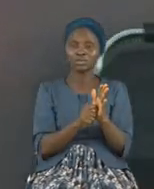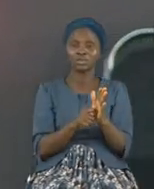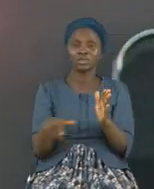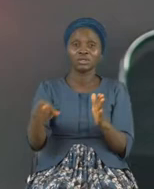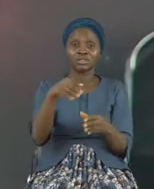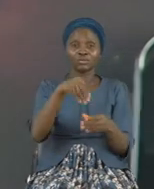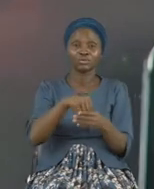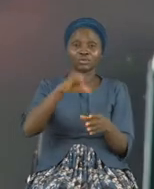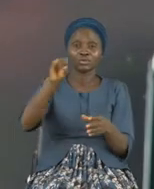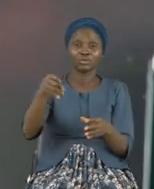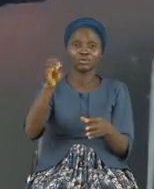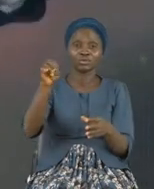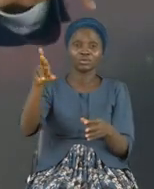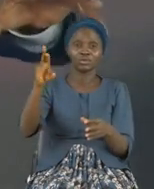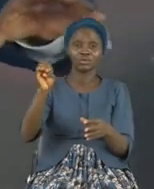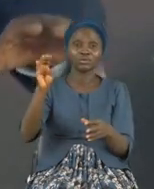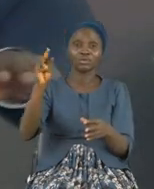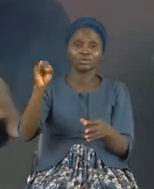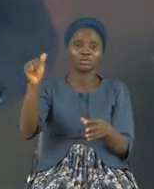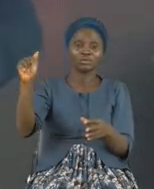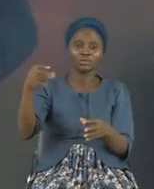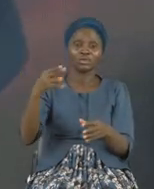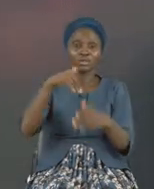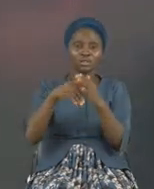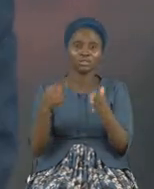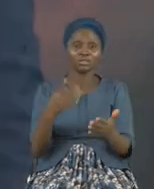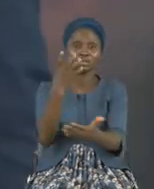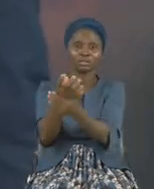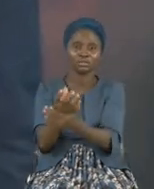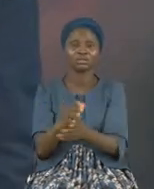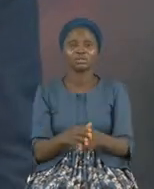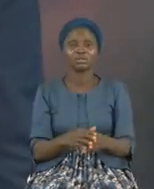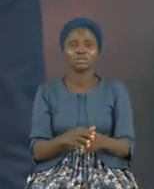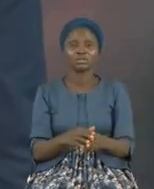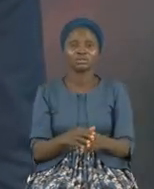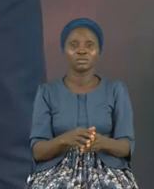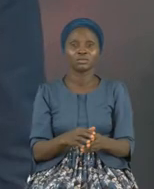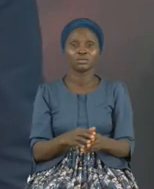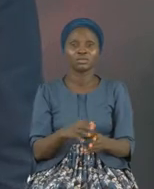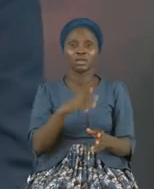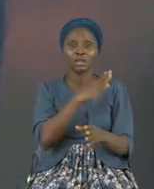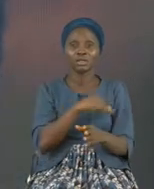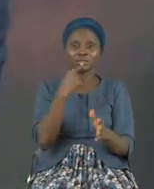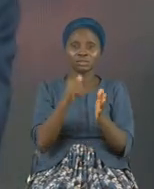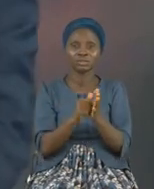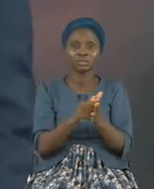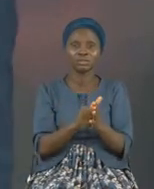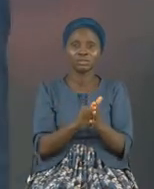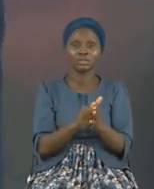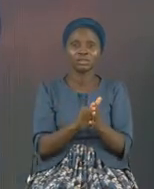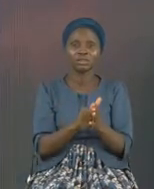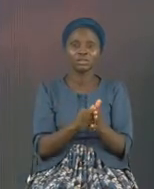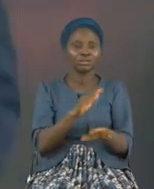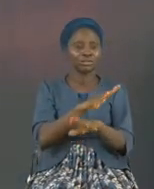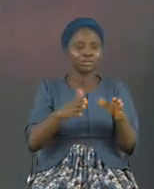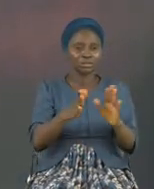the prison, and somebody had to plead for the king, don't allow Jeremiah to die in that pit, bring him